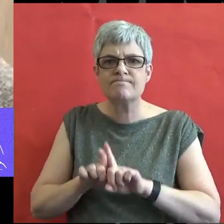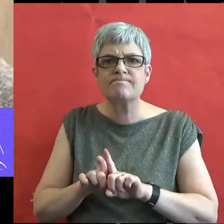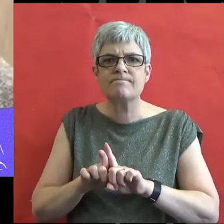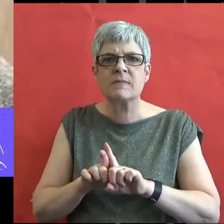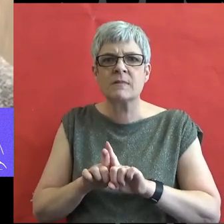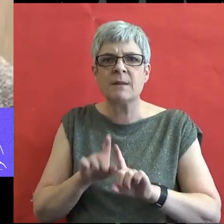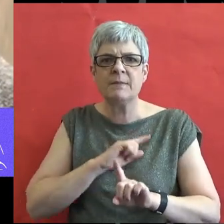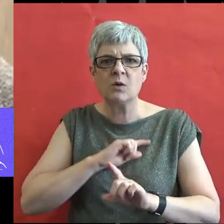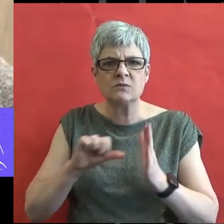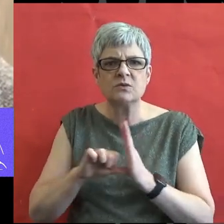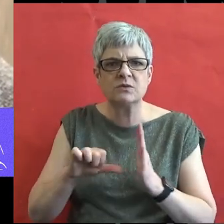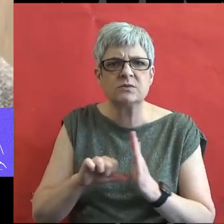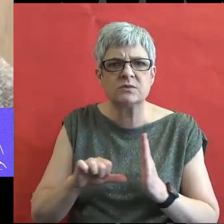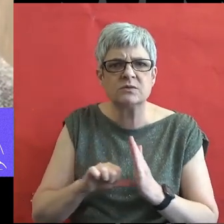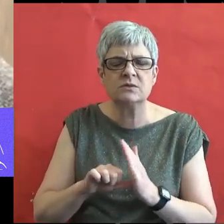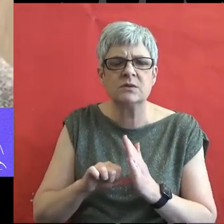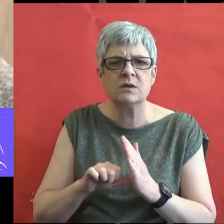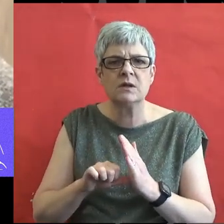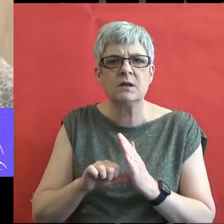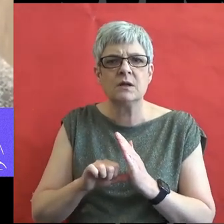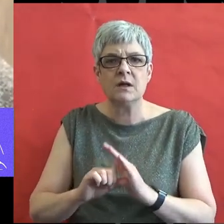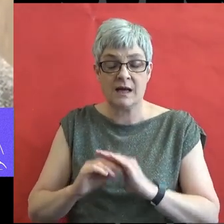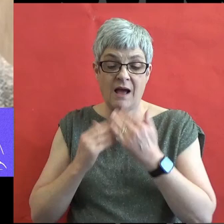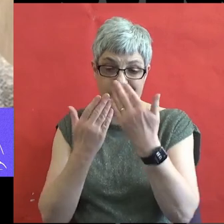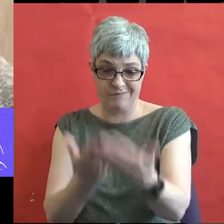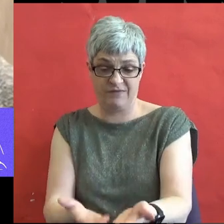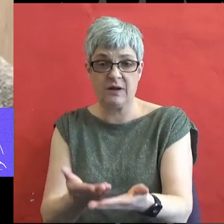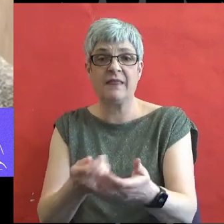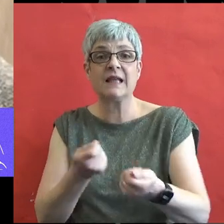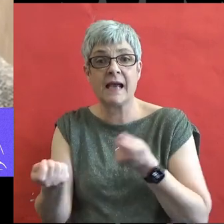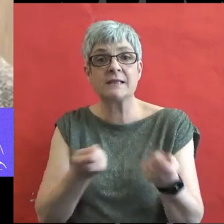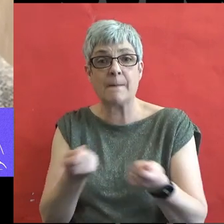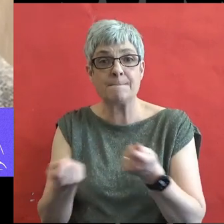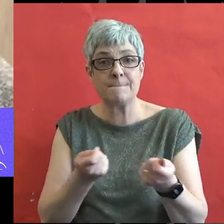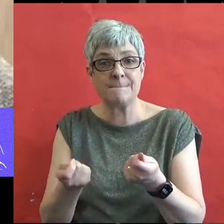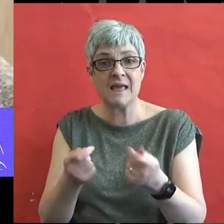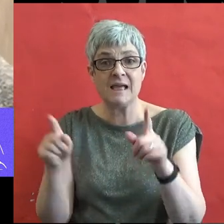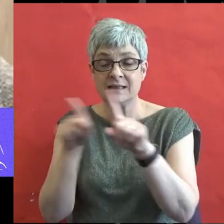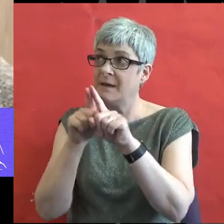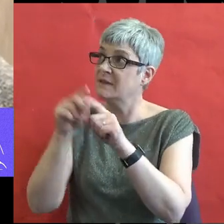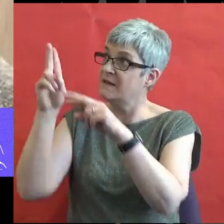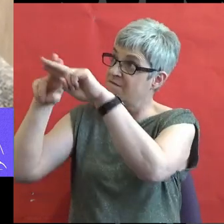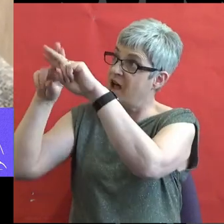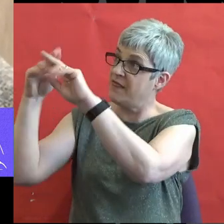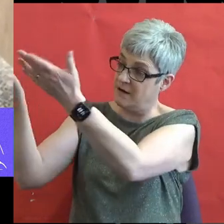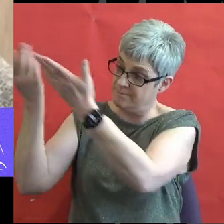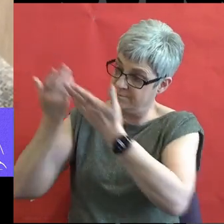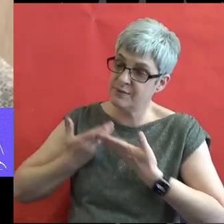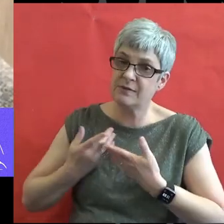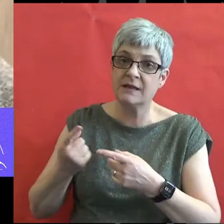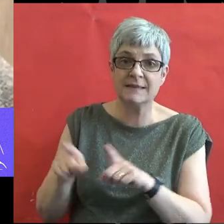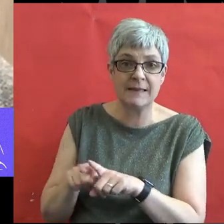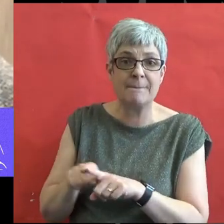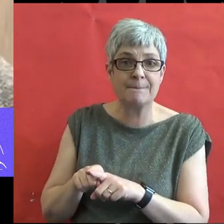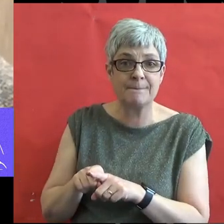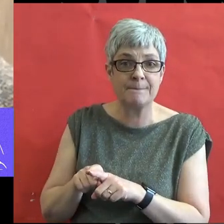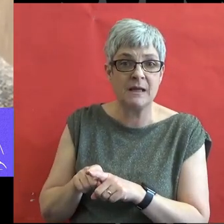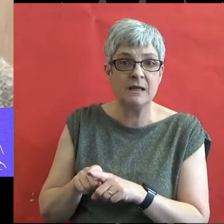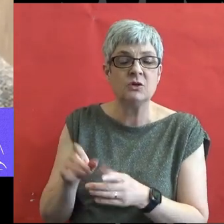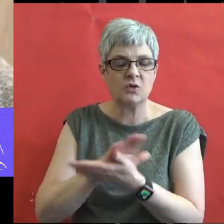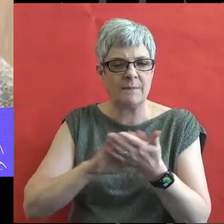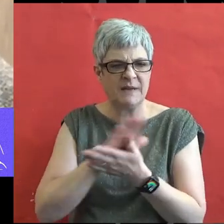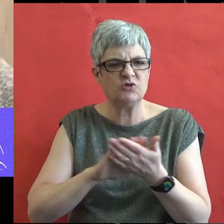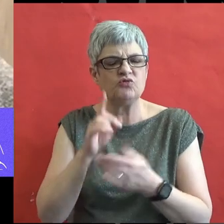trials, and I confer on you a kingdom, just as my Father conferred one on me, so that you